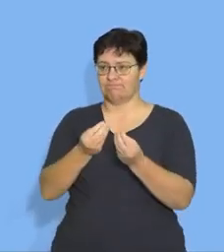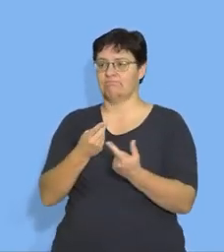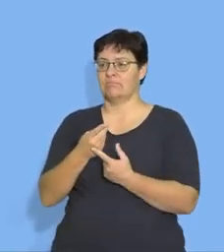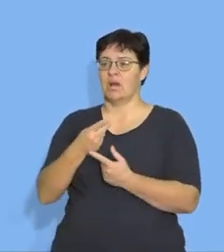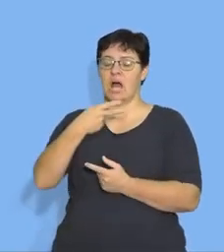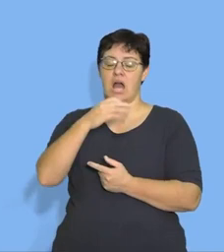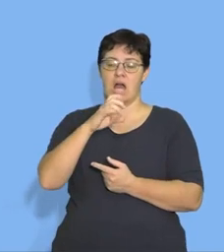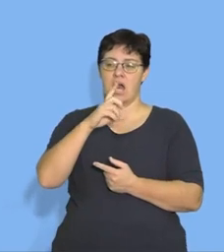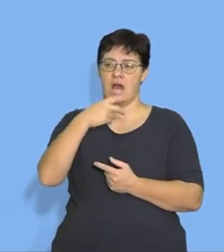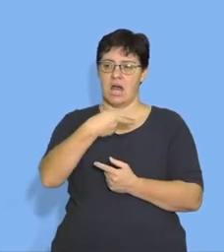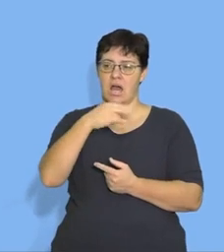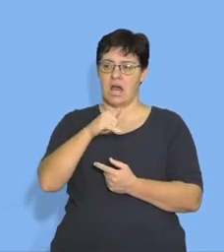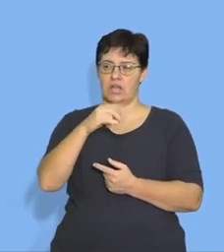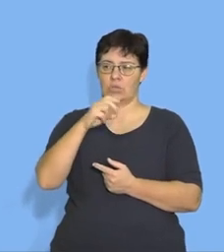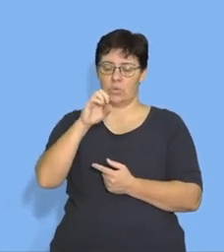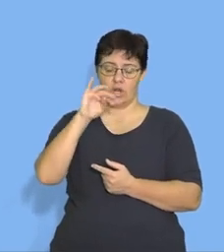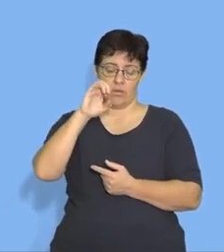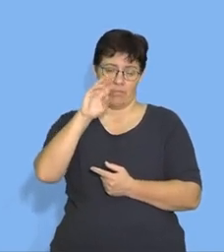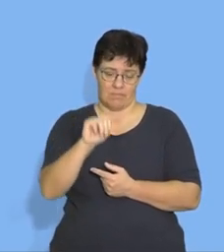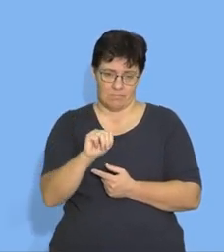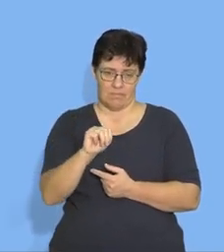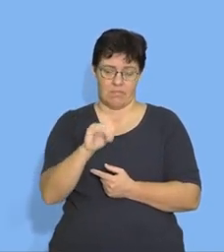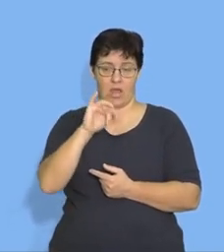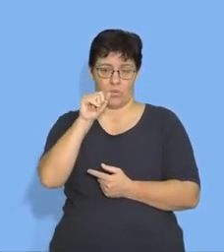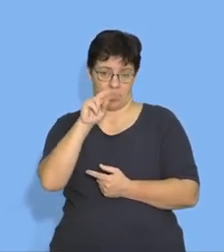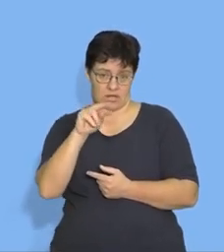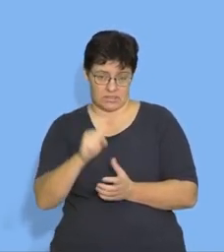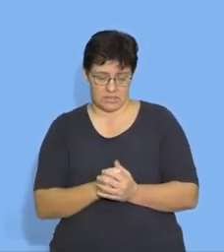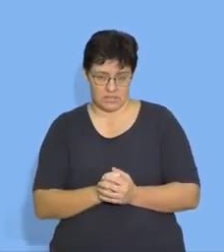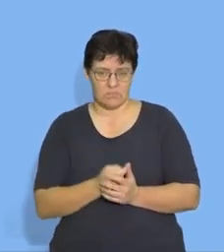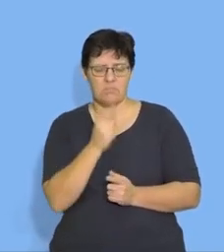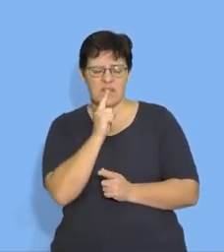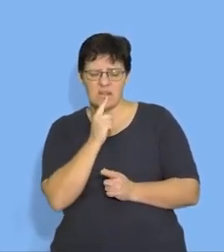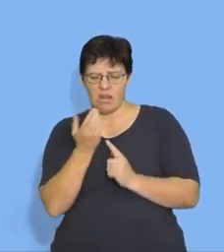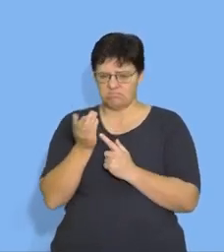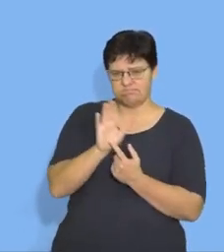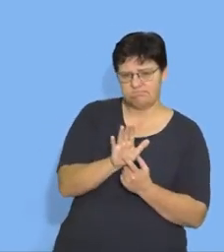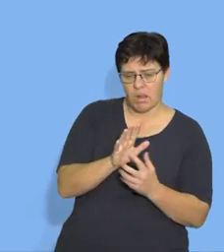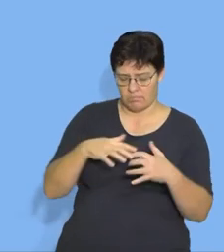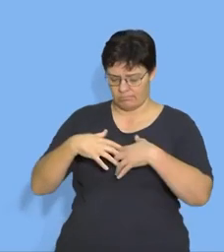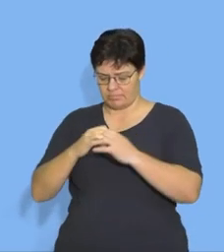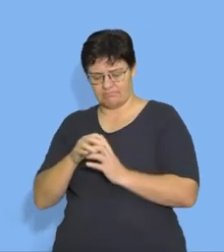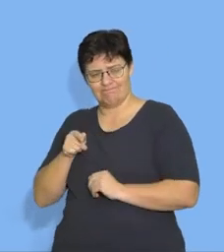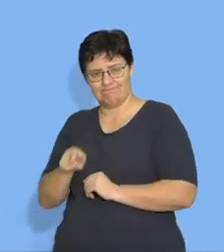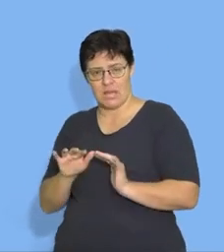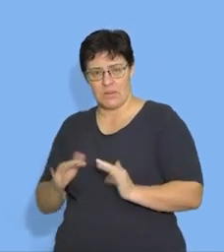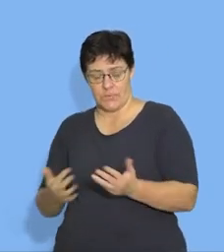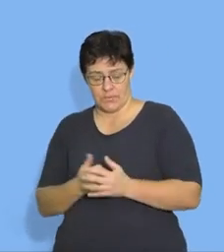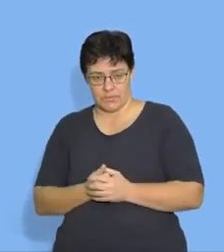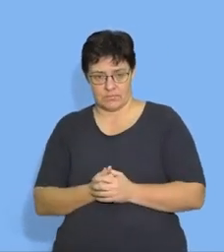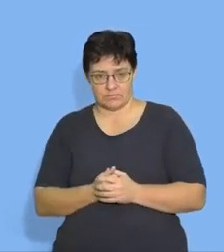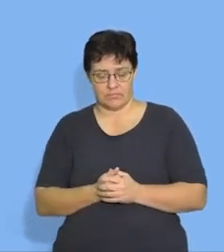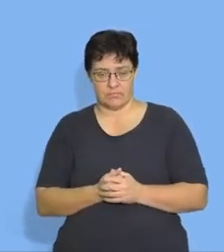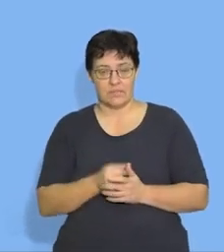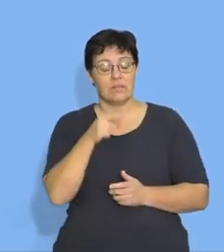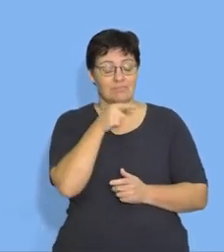kind of details how these hydronium ions are actually formed. So, okay, so when a substance produces hydronium